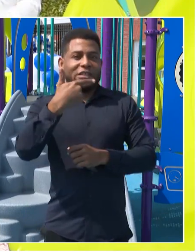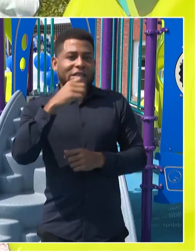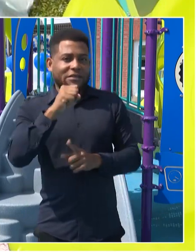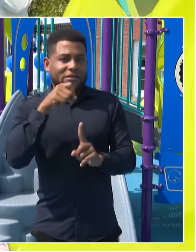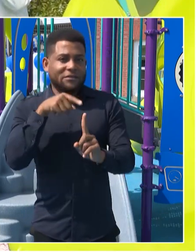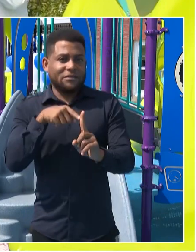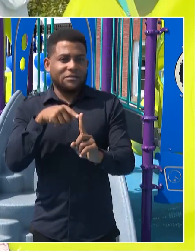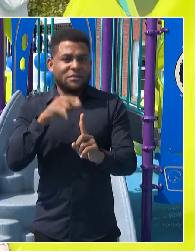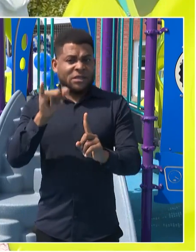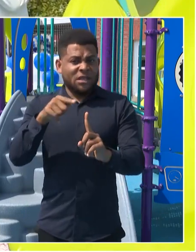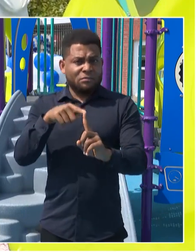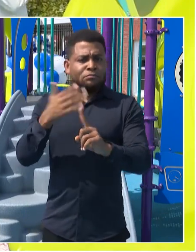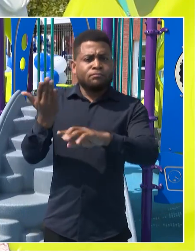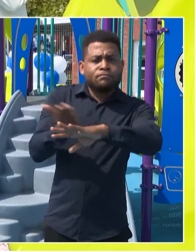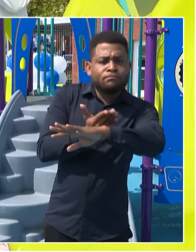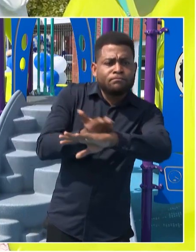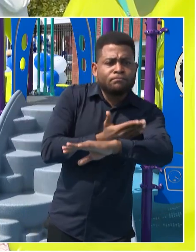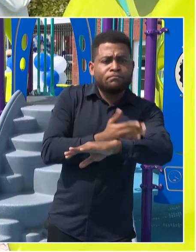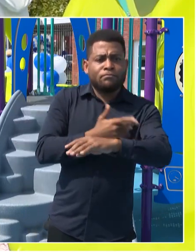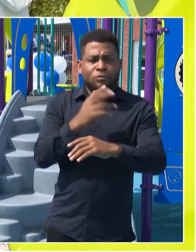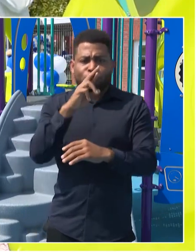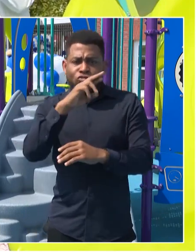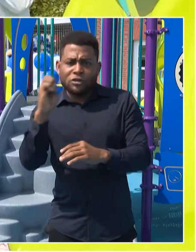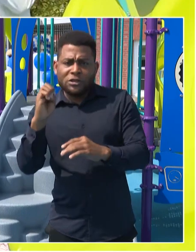the entire team at DGS.